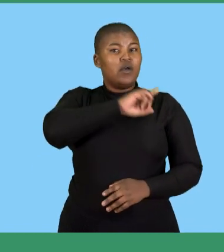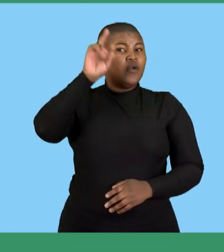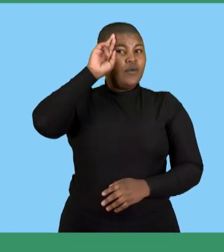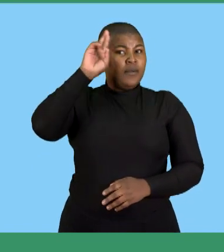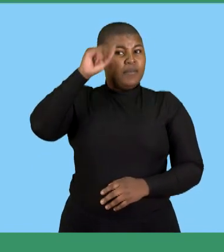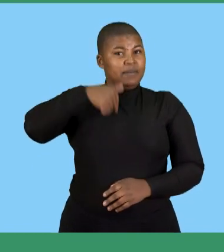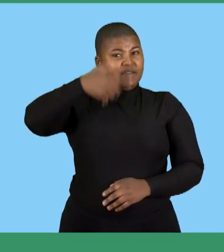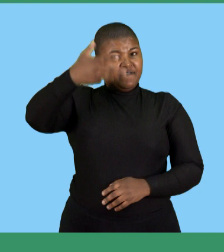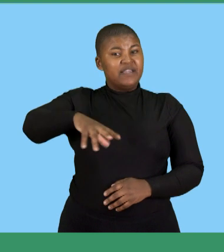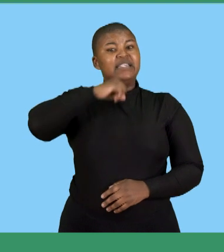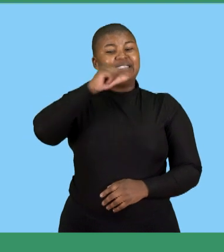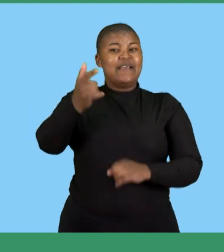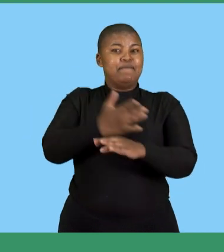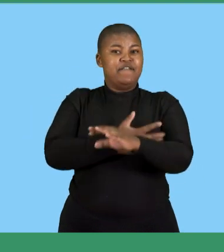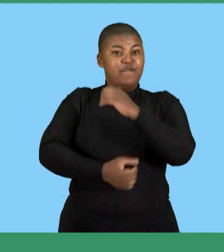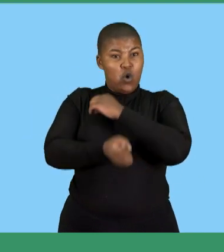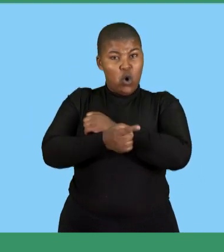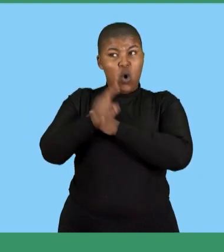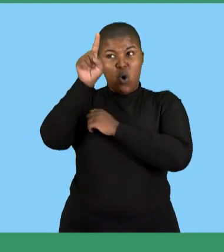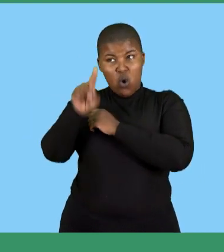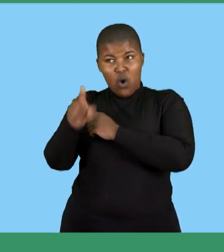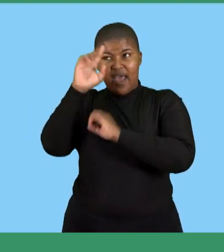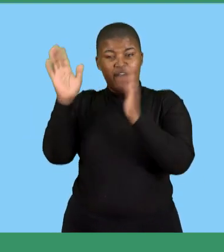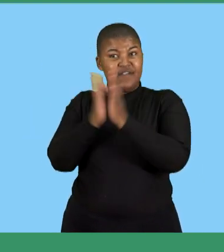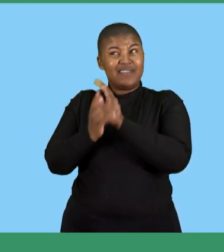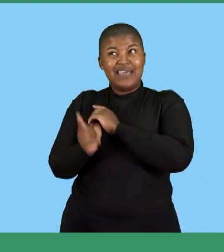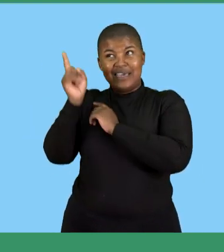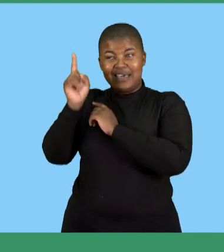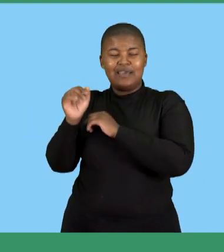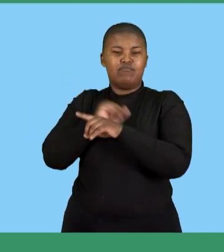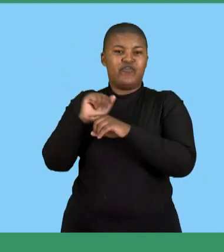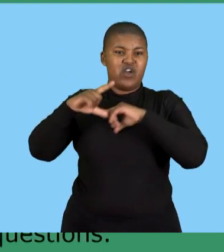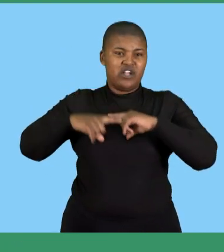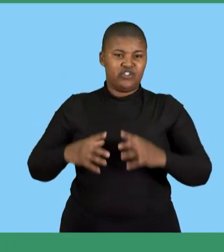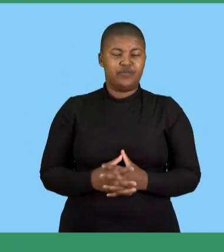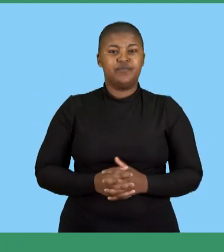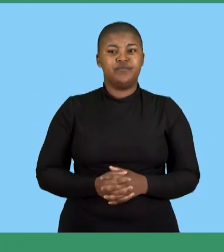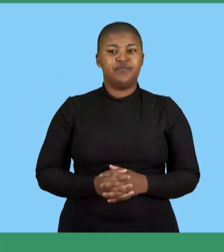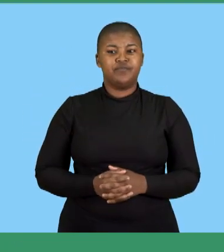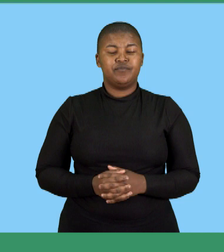said these factors would occur before the presentation. As we proceed,